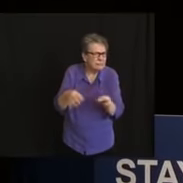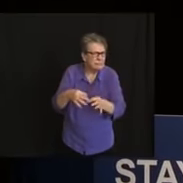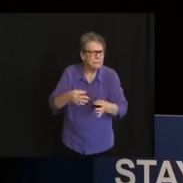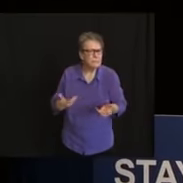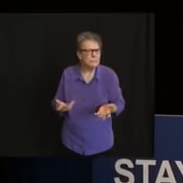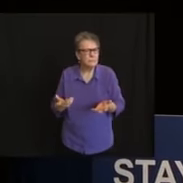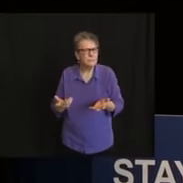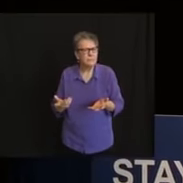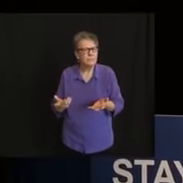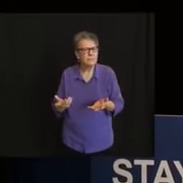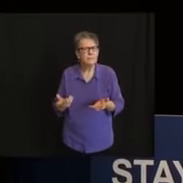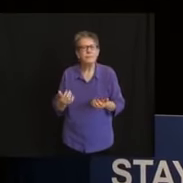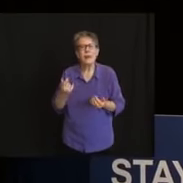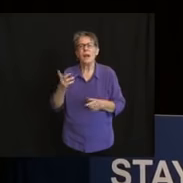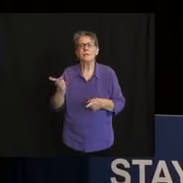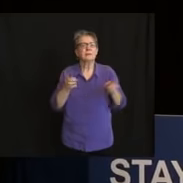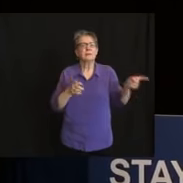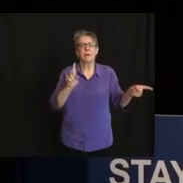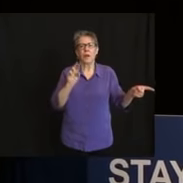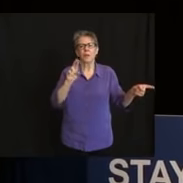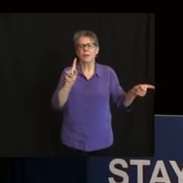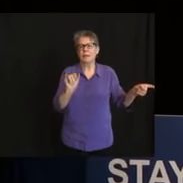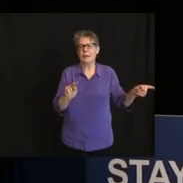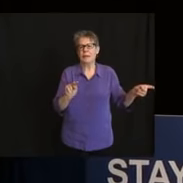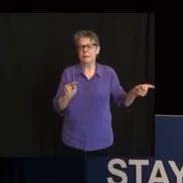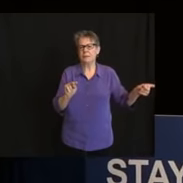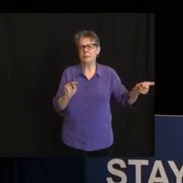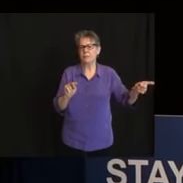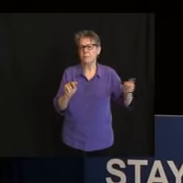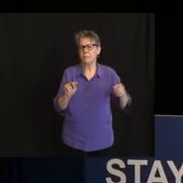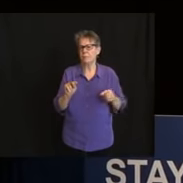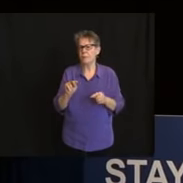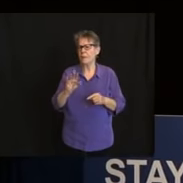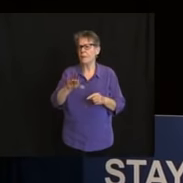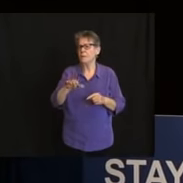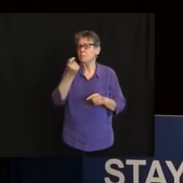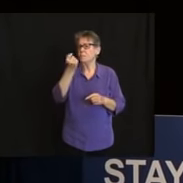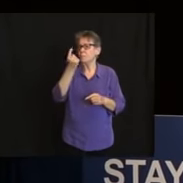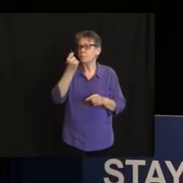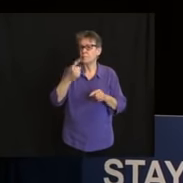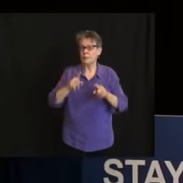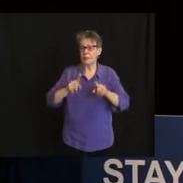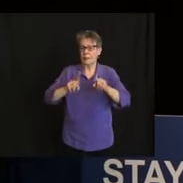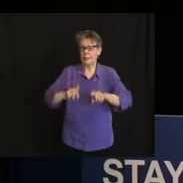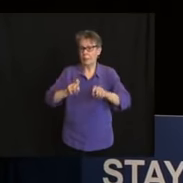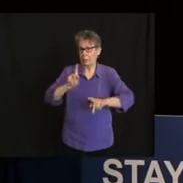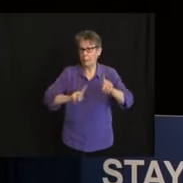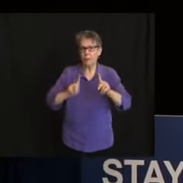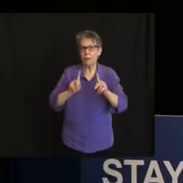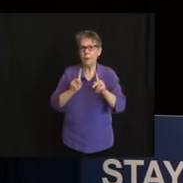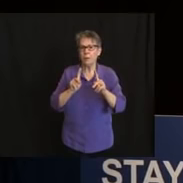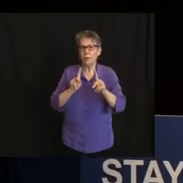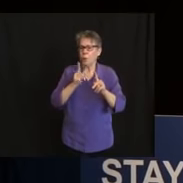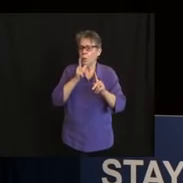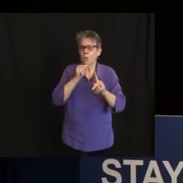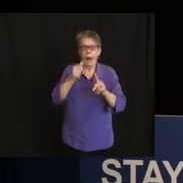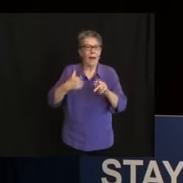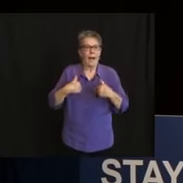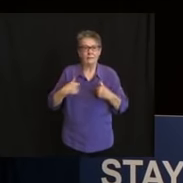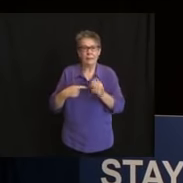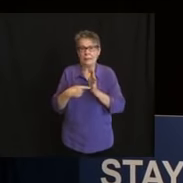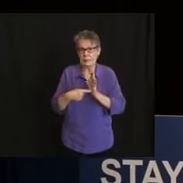as we've always been saying for the last several weeks, that there's always some limitations with the asymptomatic testing because of the issue